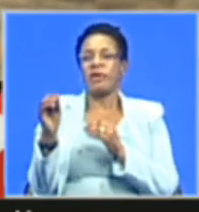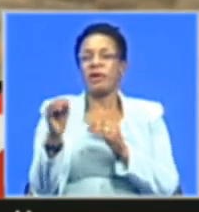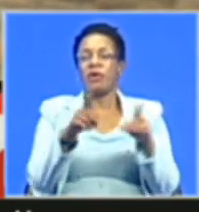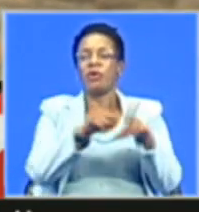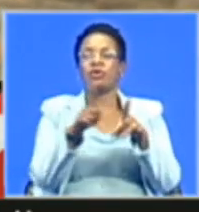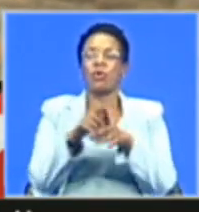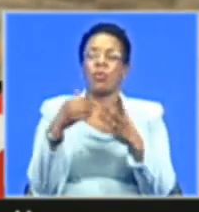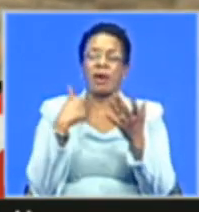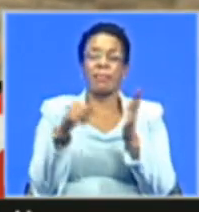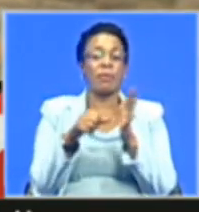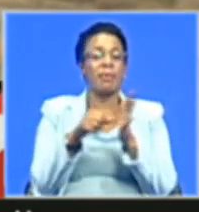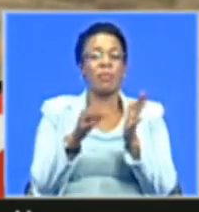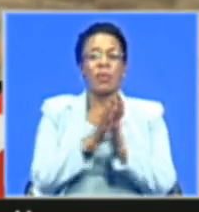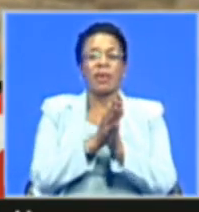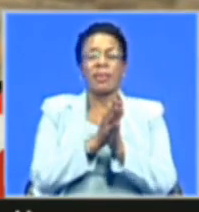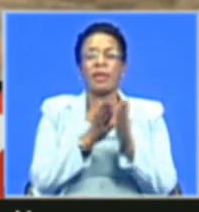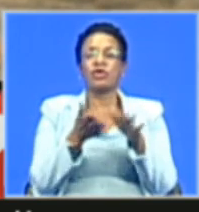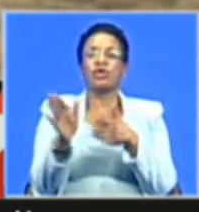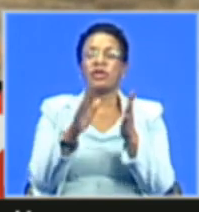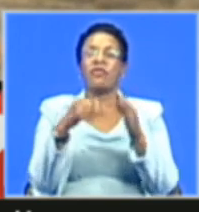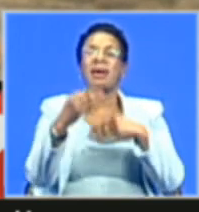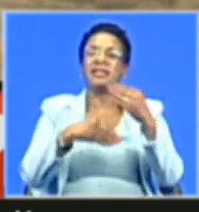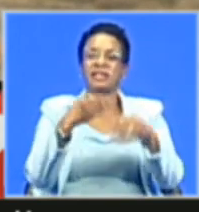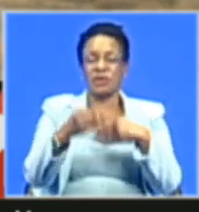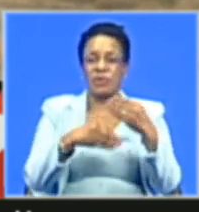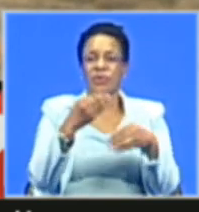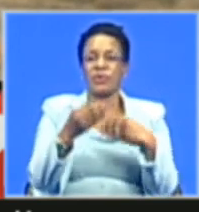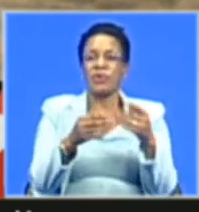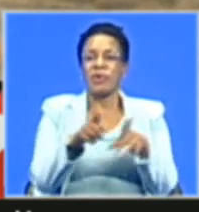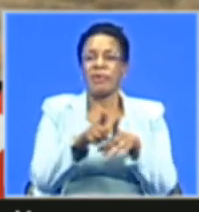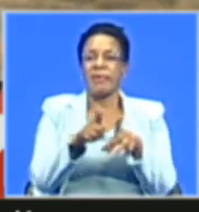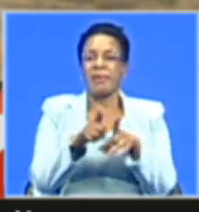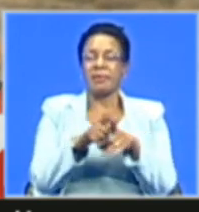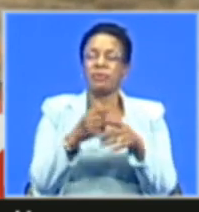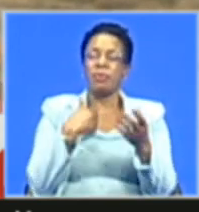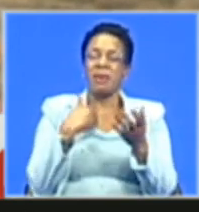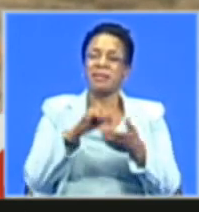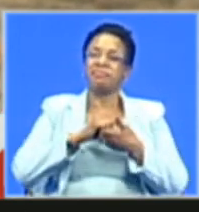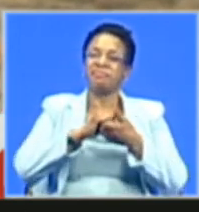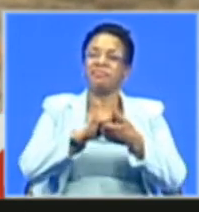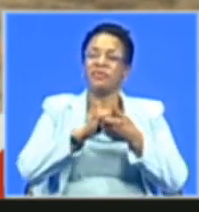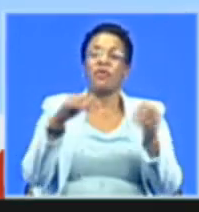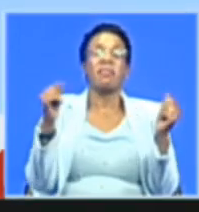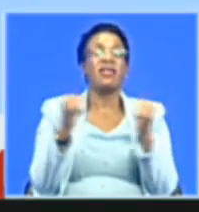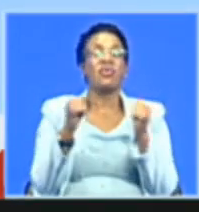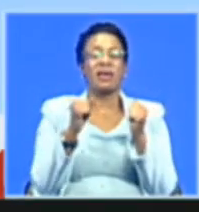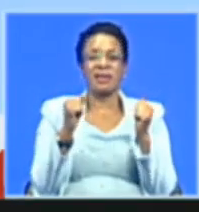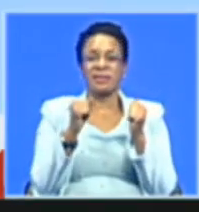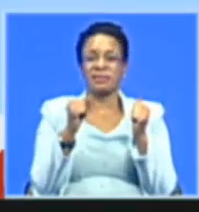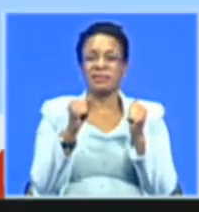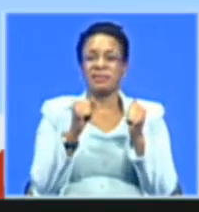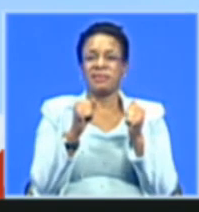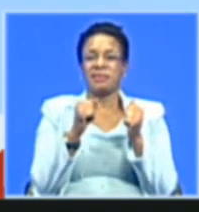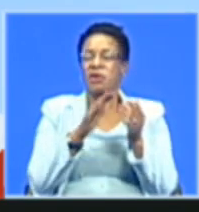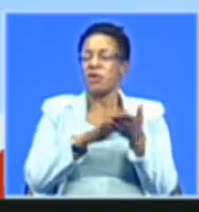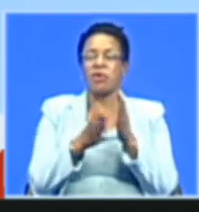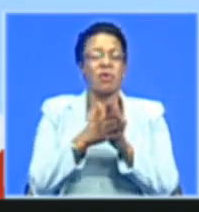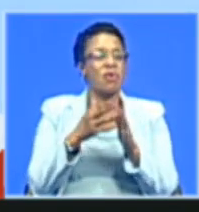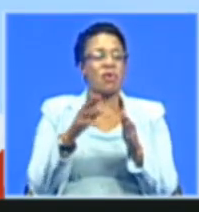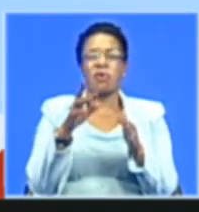the sources of materials, you know, like aggregates. We've been getting them all the way from Nanyuki. There's no reliable source